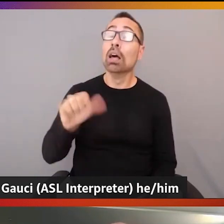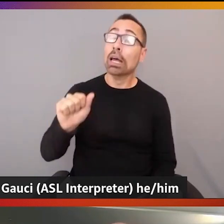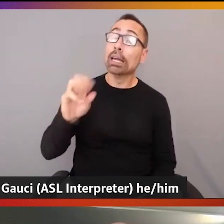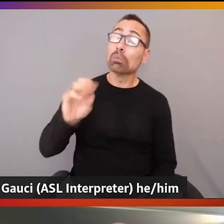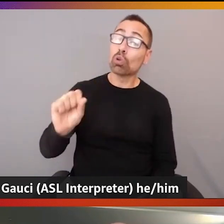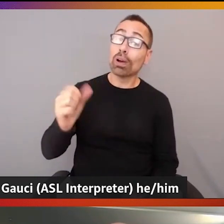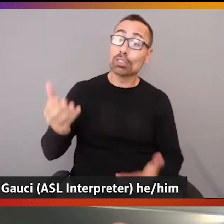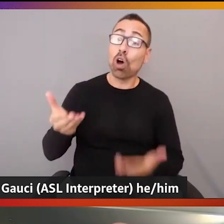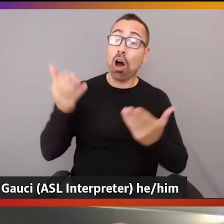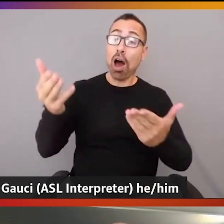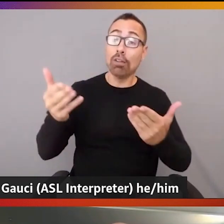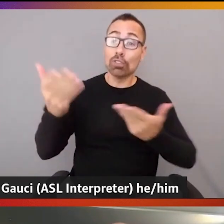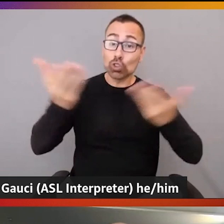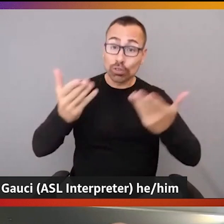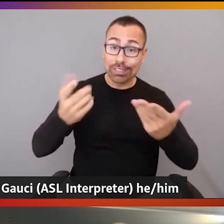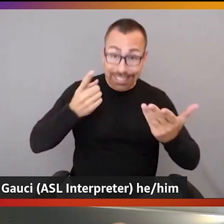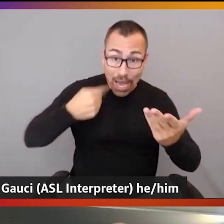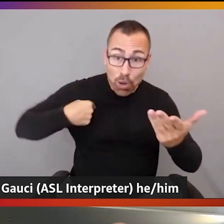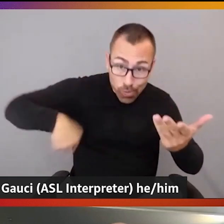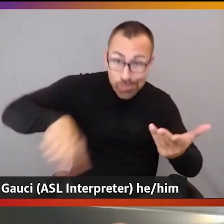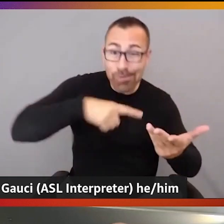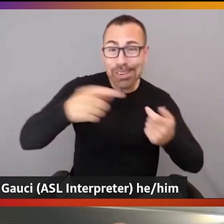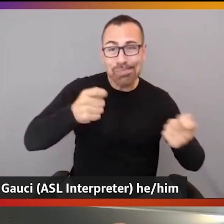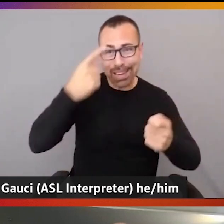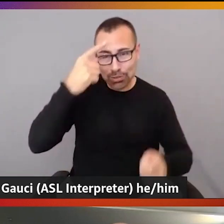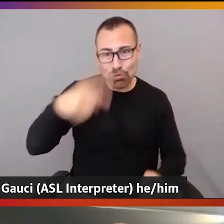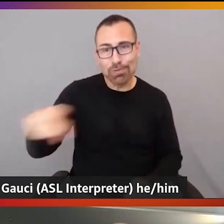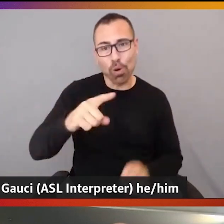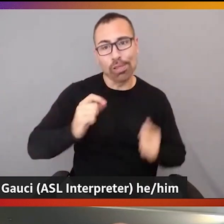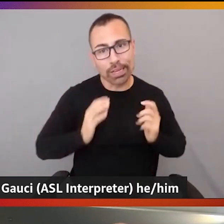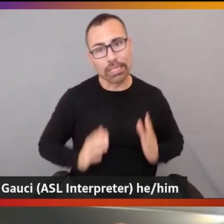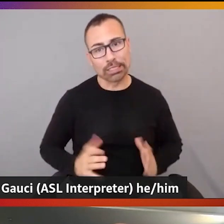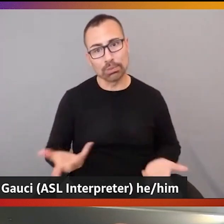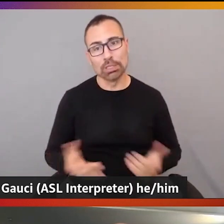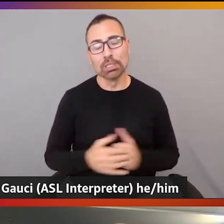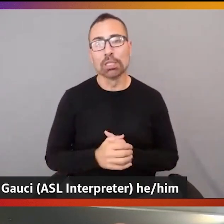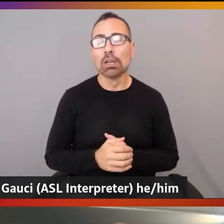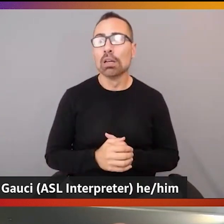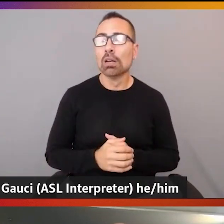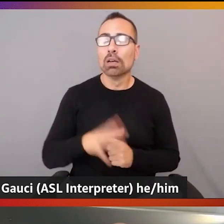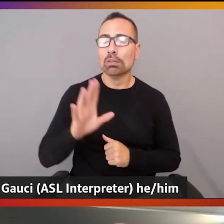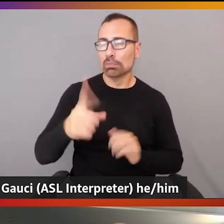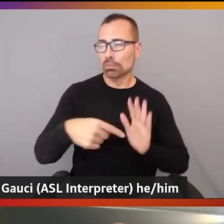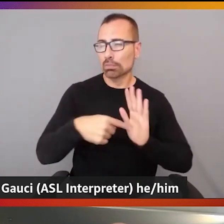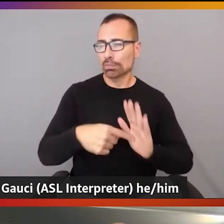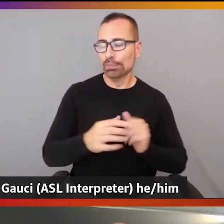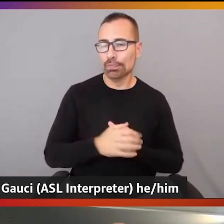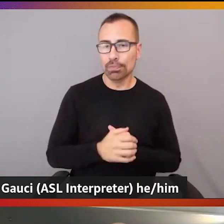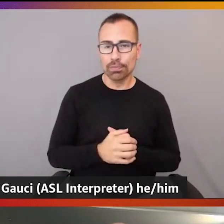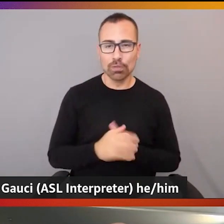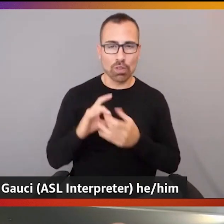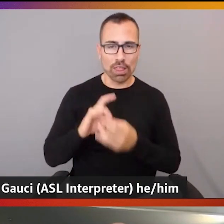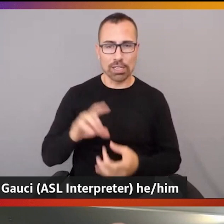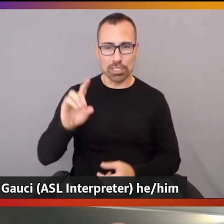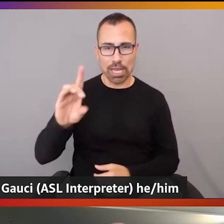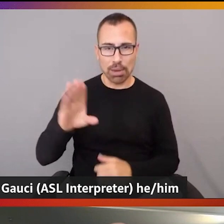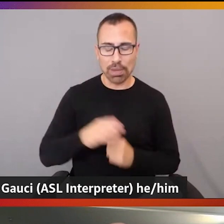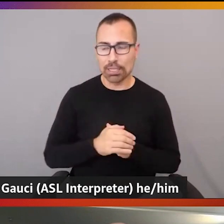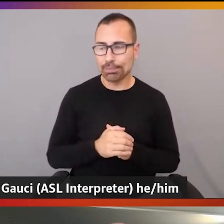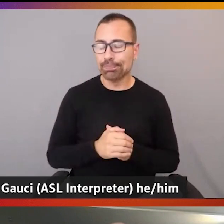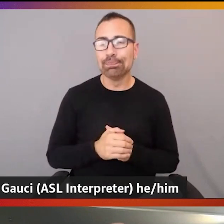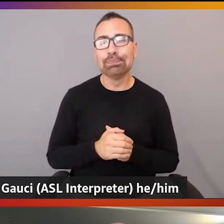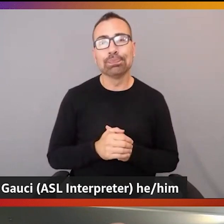for customers. If we take a simple example, obviously I live in the database world. The fact that you